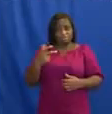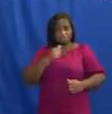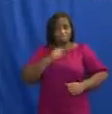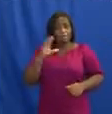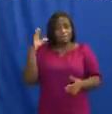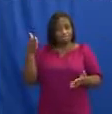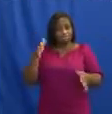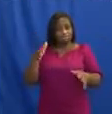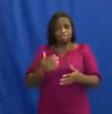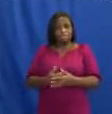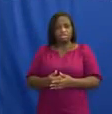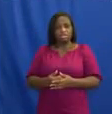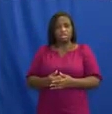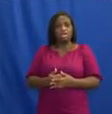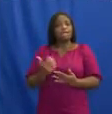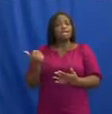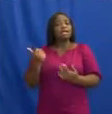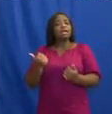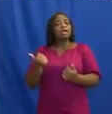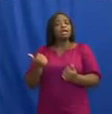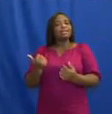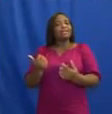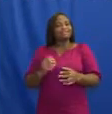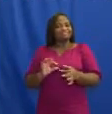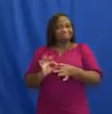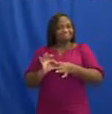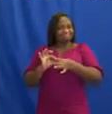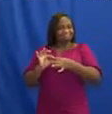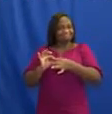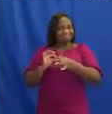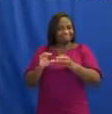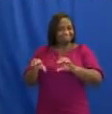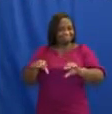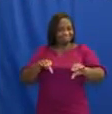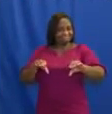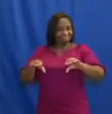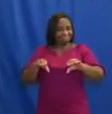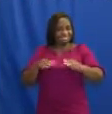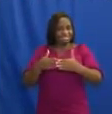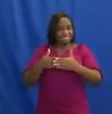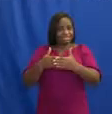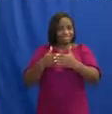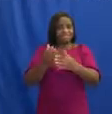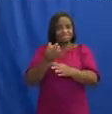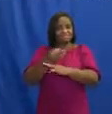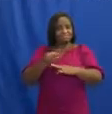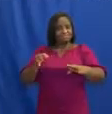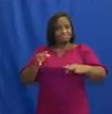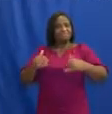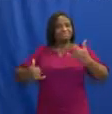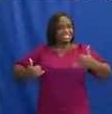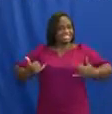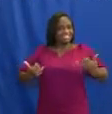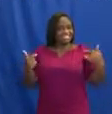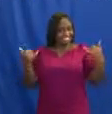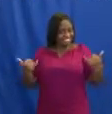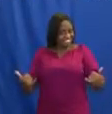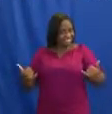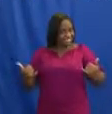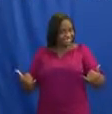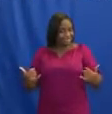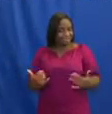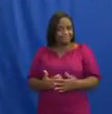Odate Lamte, martyrdoms that ignited the nationalist movement and led us to the freedom we enjoy